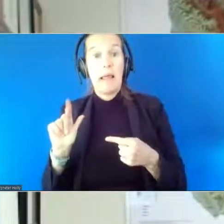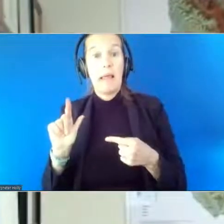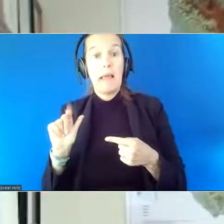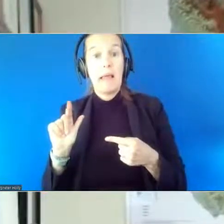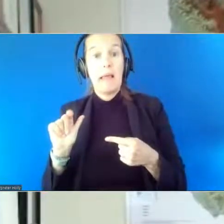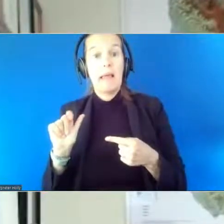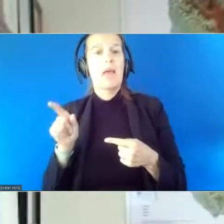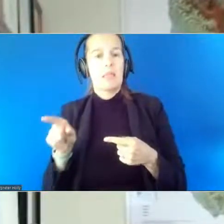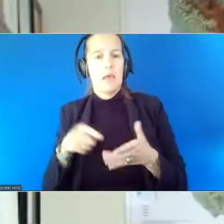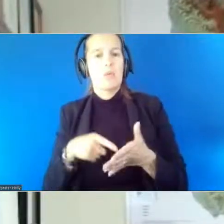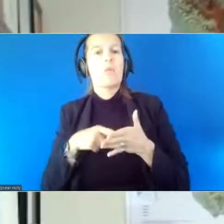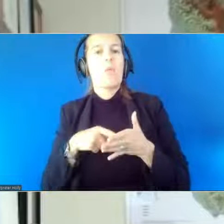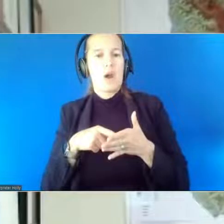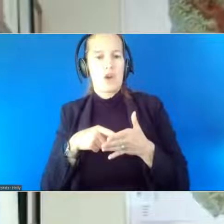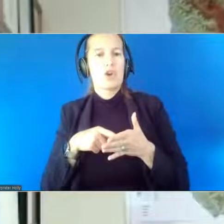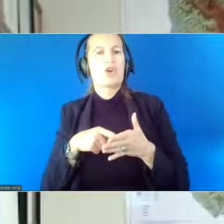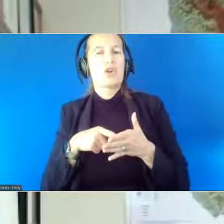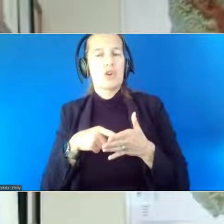are requiring